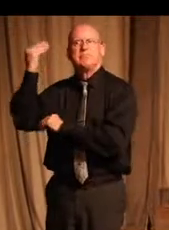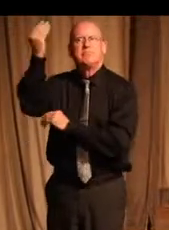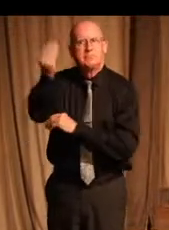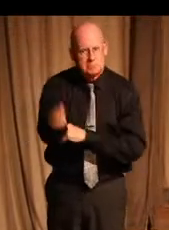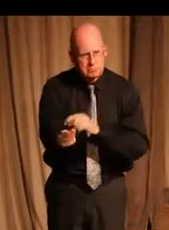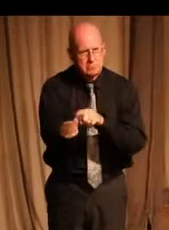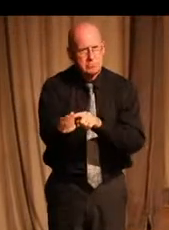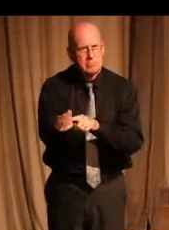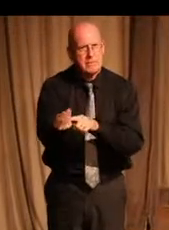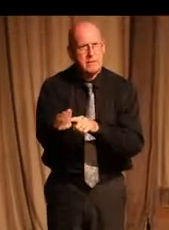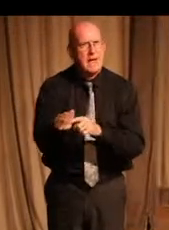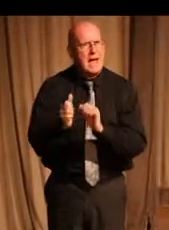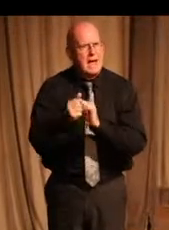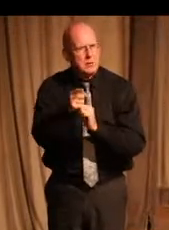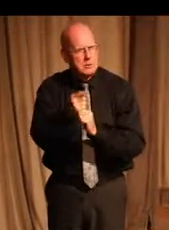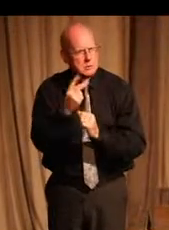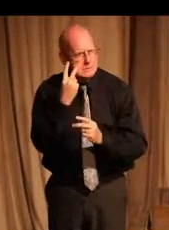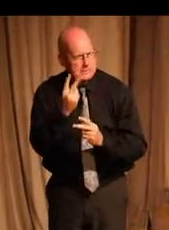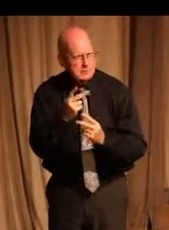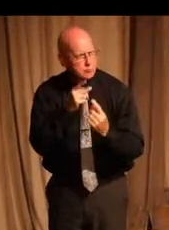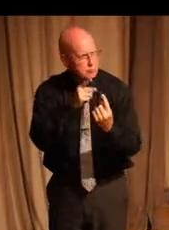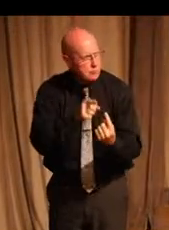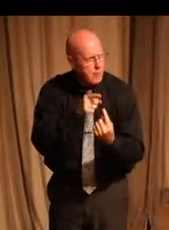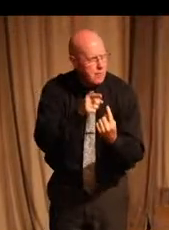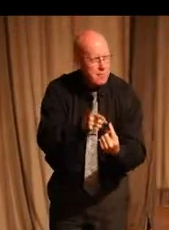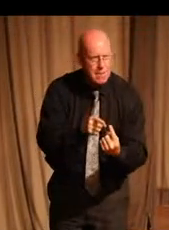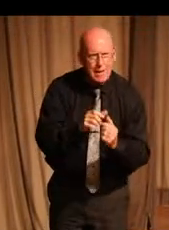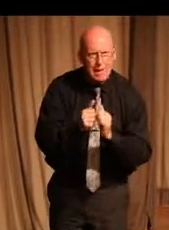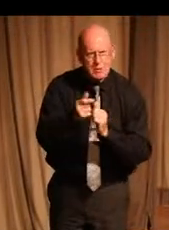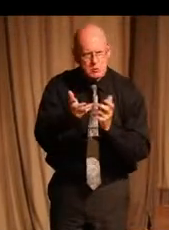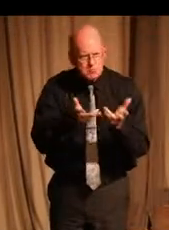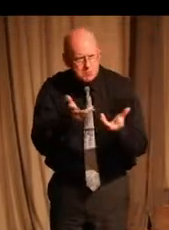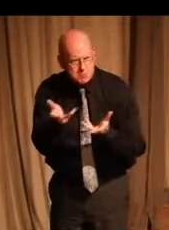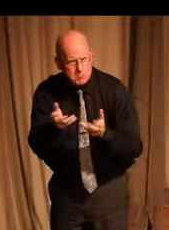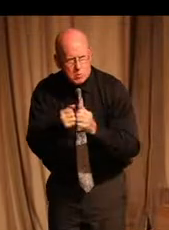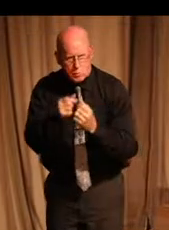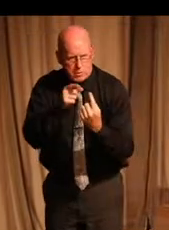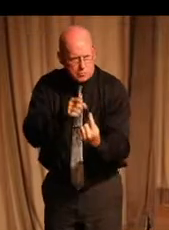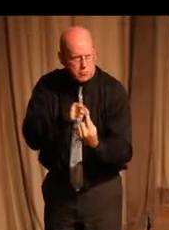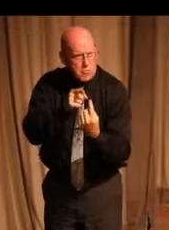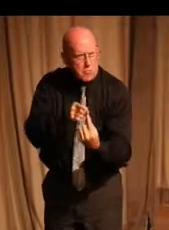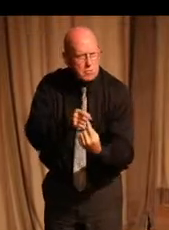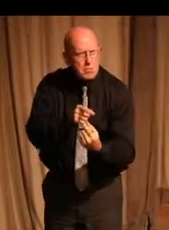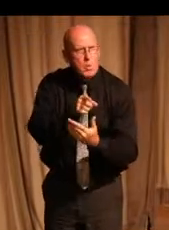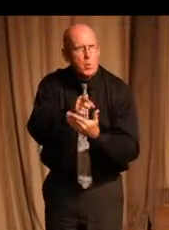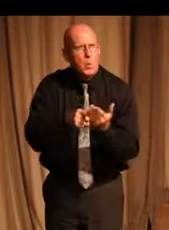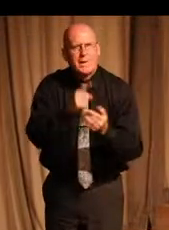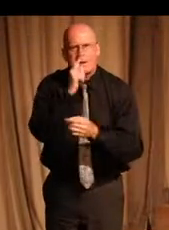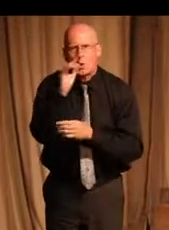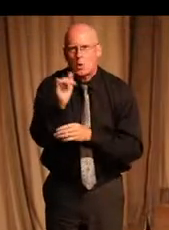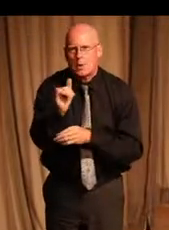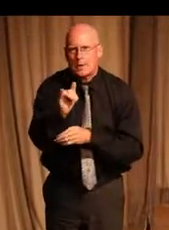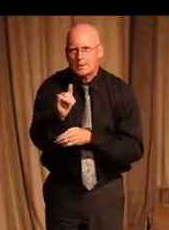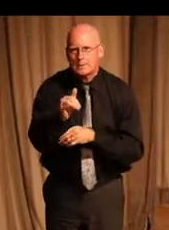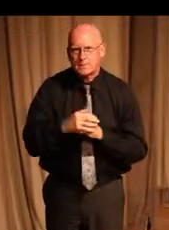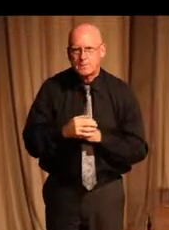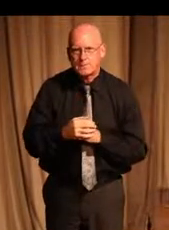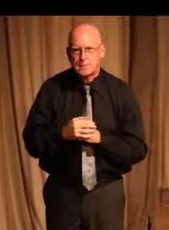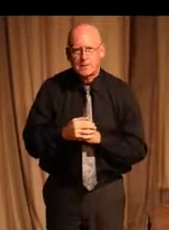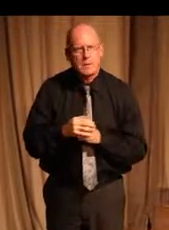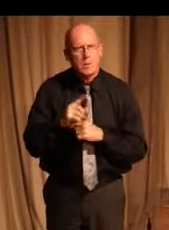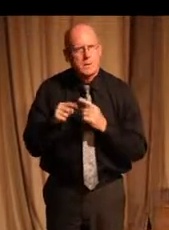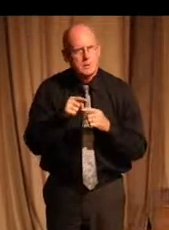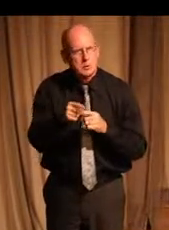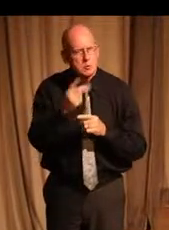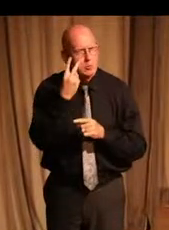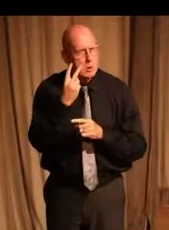seeing the struggle, or how are you dealing with the struggle, and what does that look like as you see it or reflect on